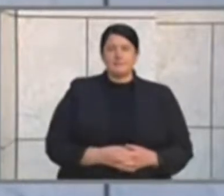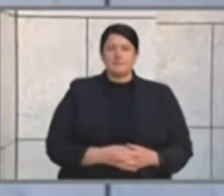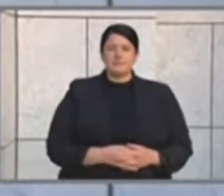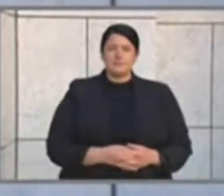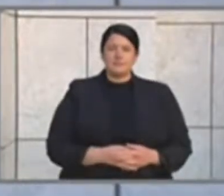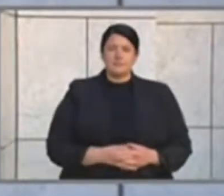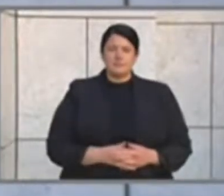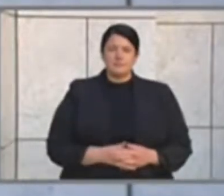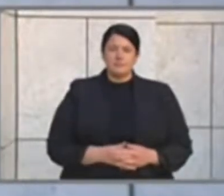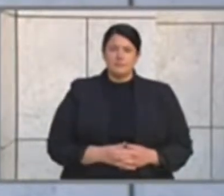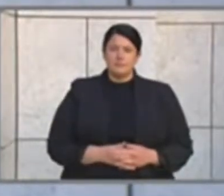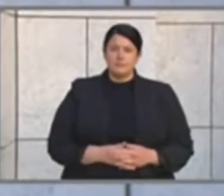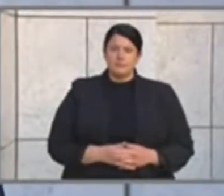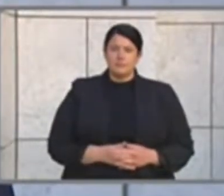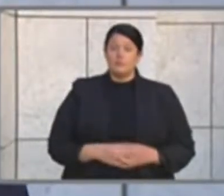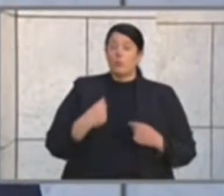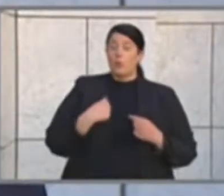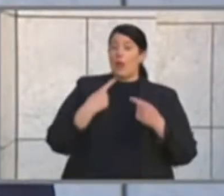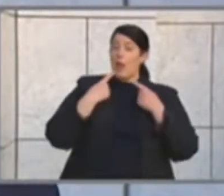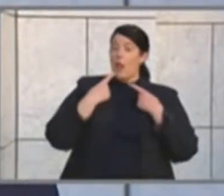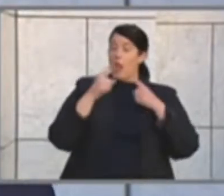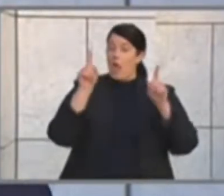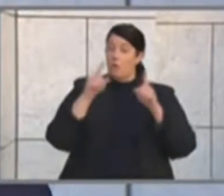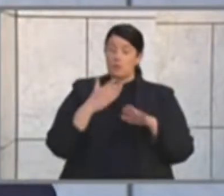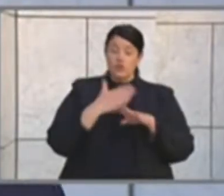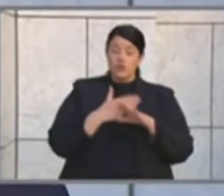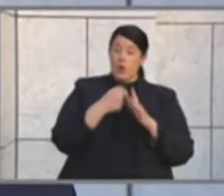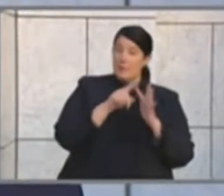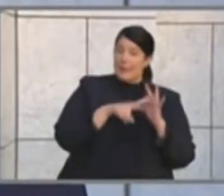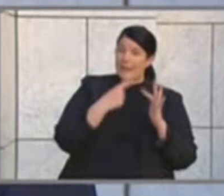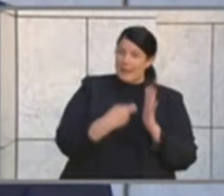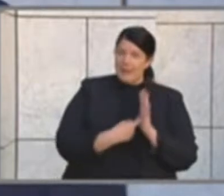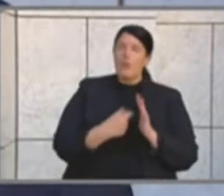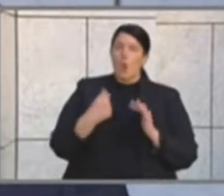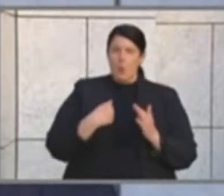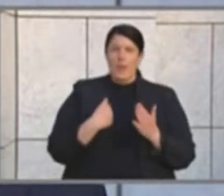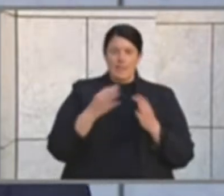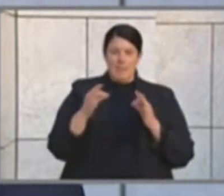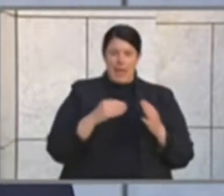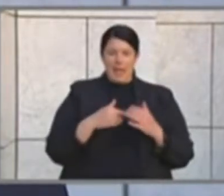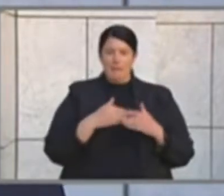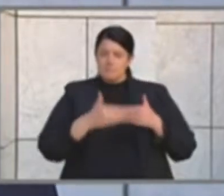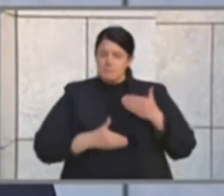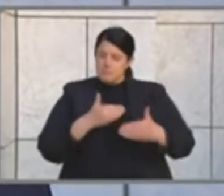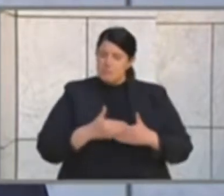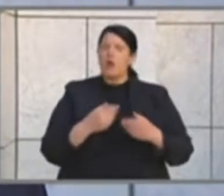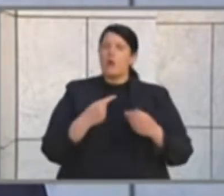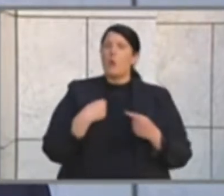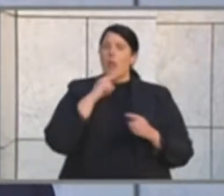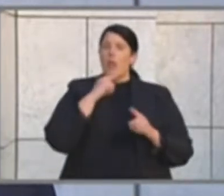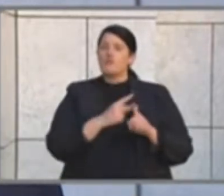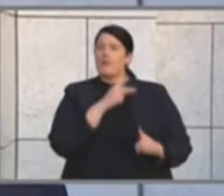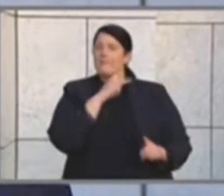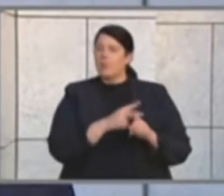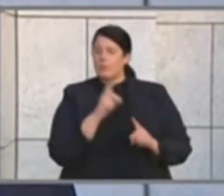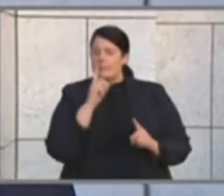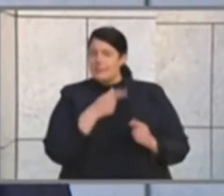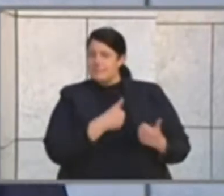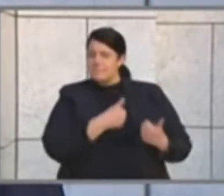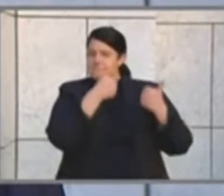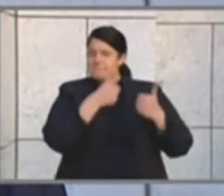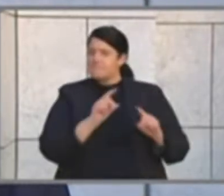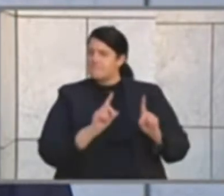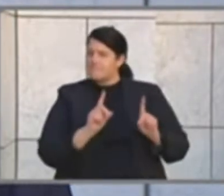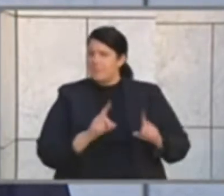built into the process when we started the JobKeeper program, when the Treasurer and I announced it here, and the